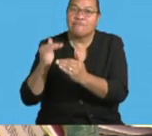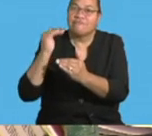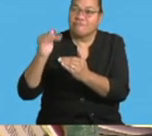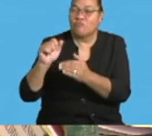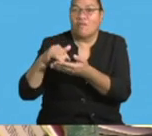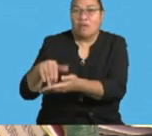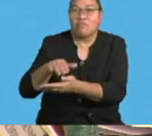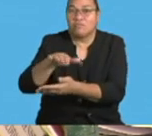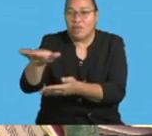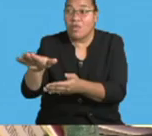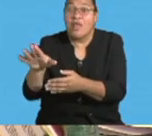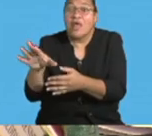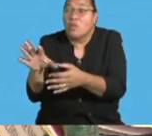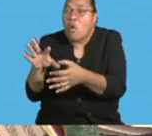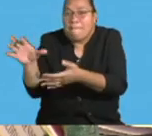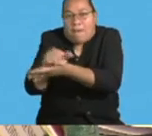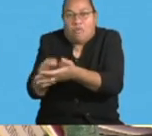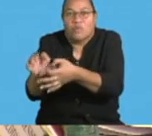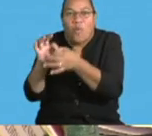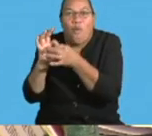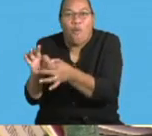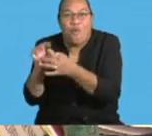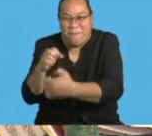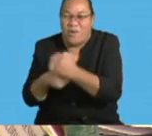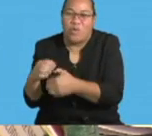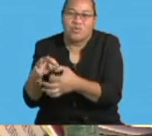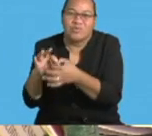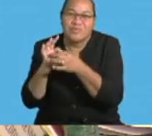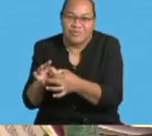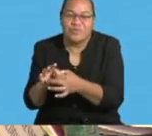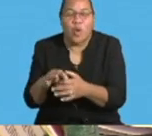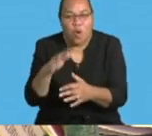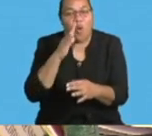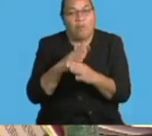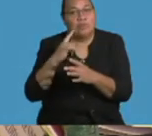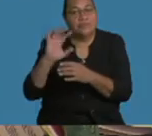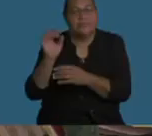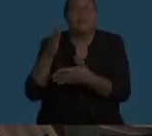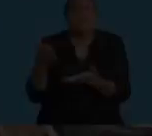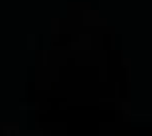of home ownership over a period of time. Thank you, Mr. Speaker, sir.